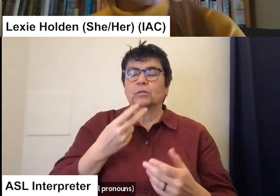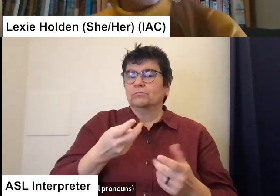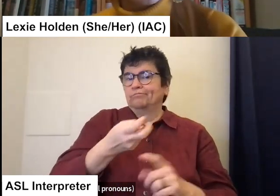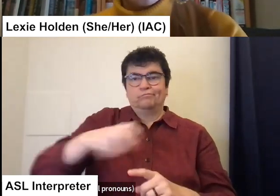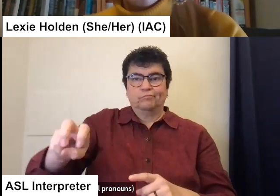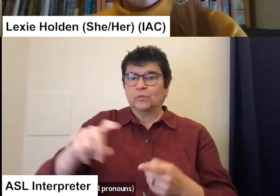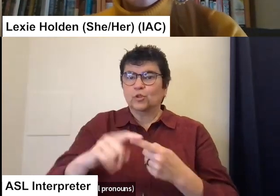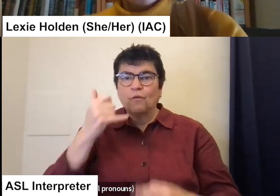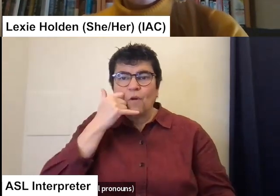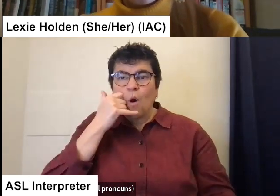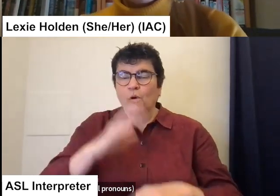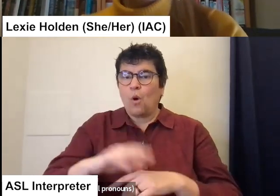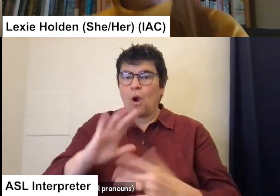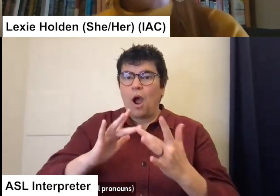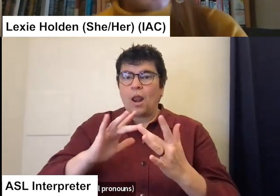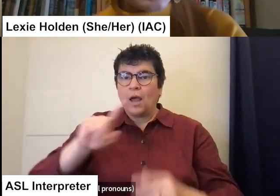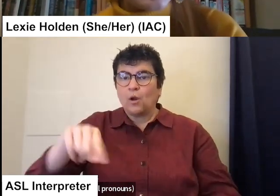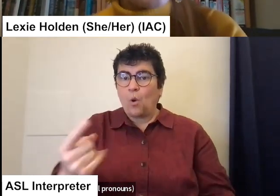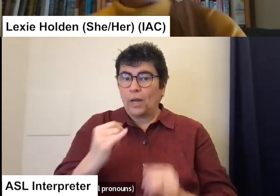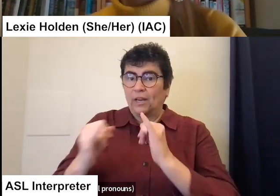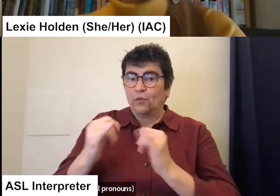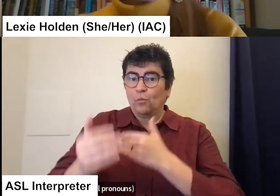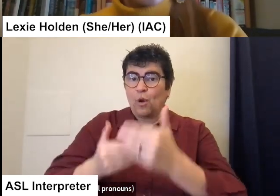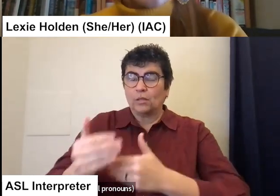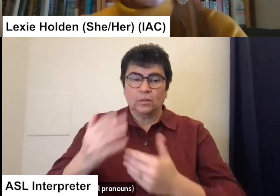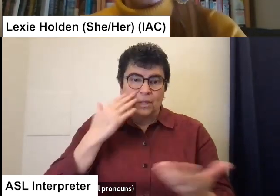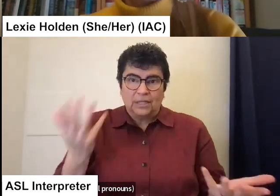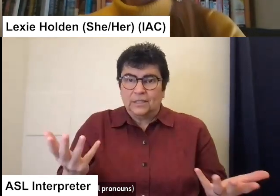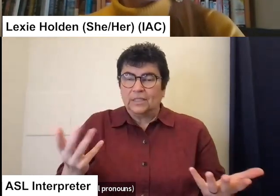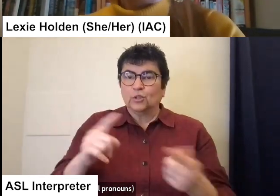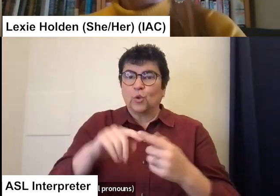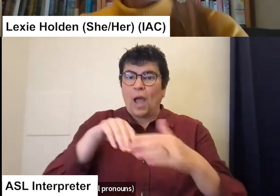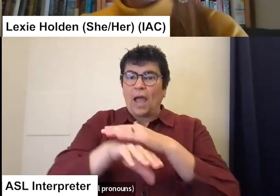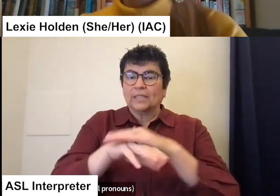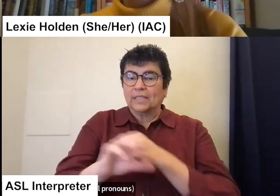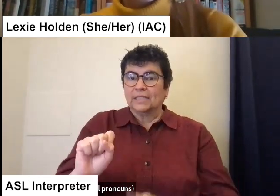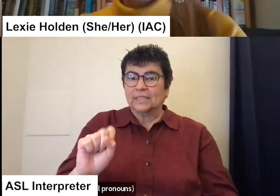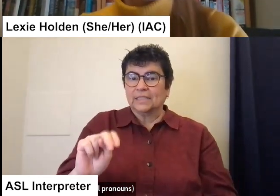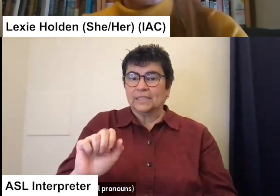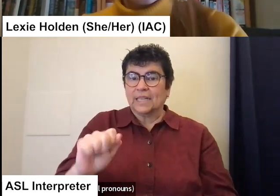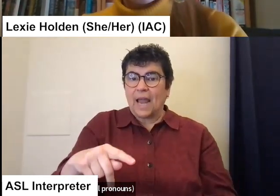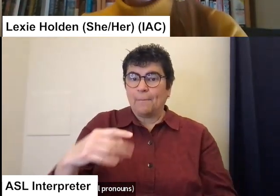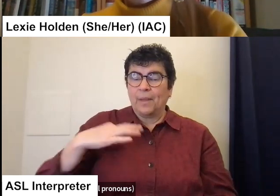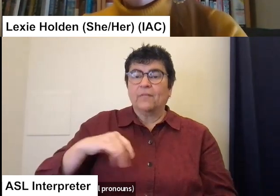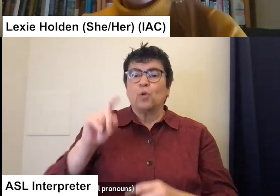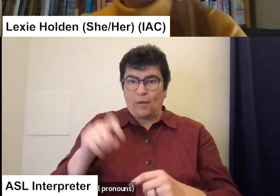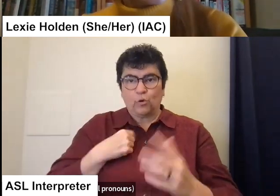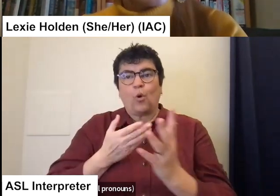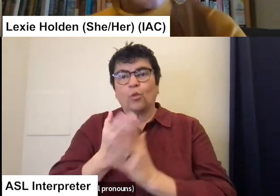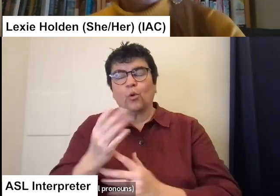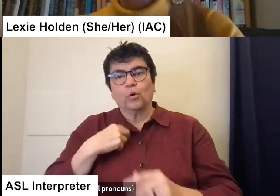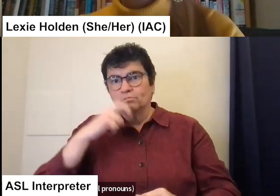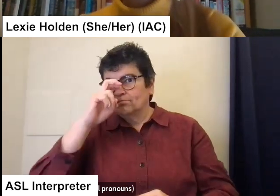or online only interview processes, because in order to access SNAP benefits, you often have to go through a very rigorous interview